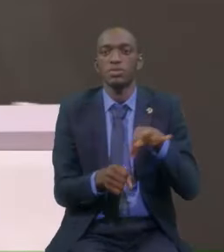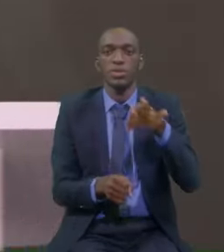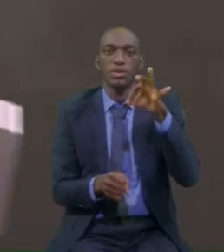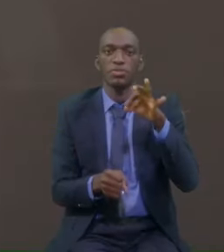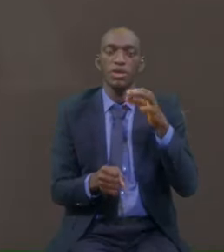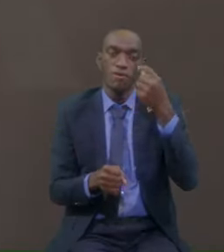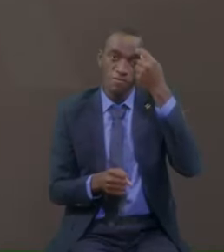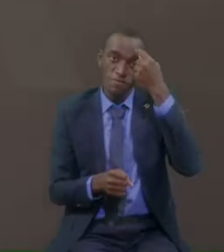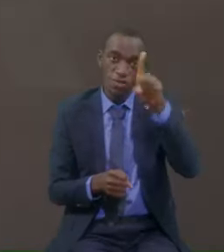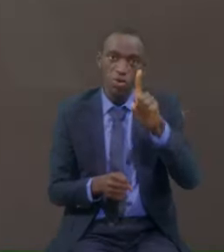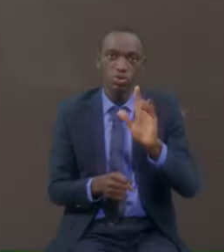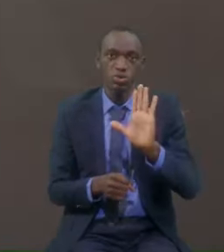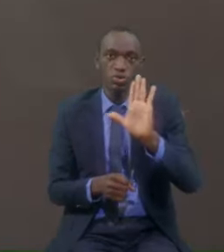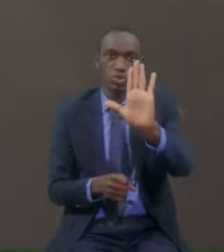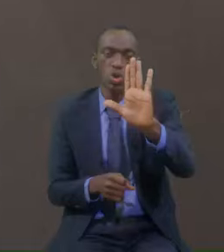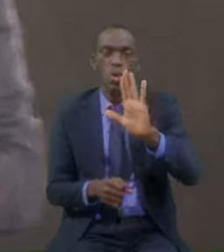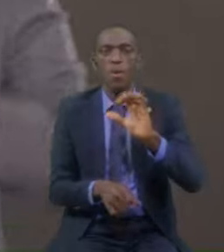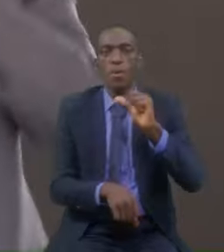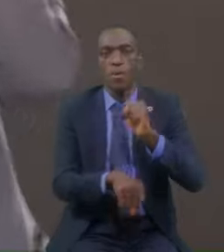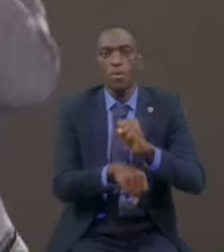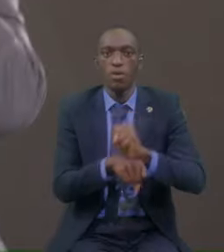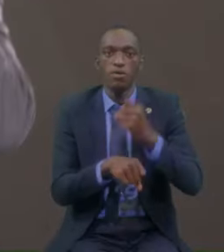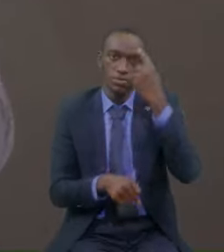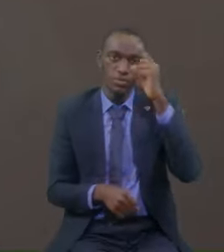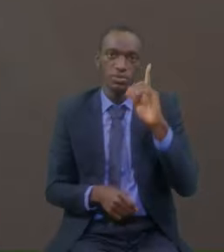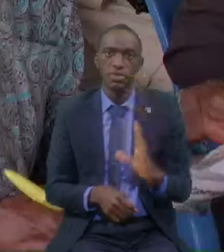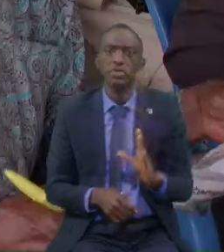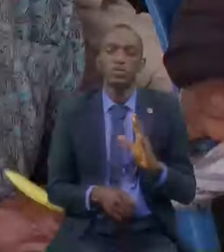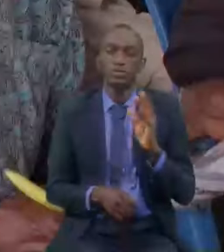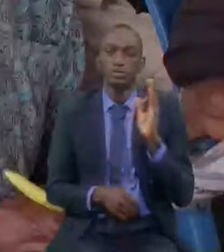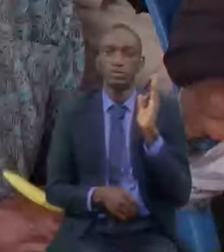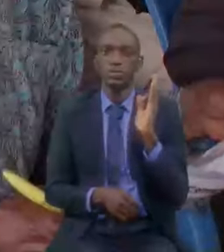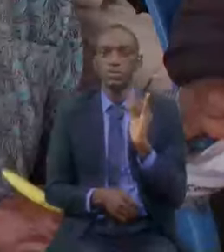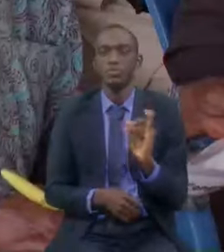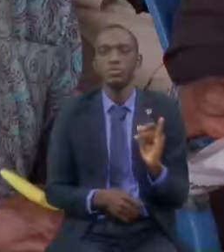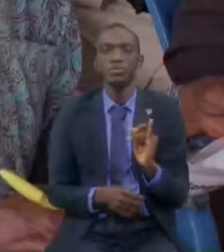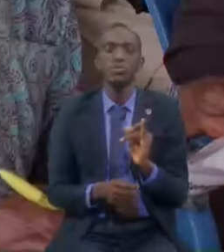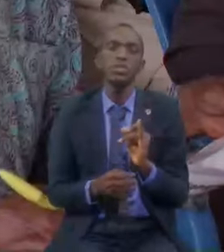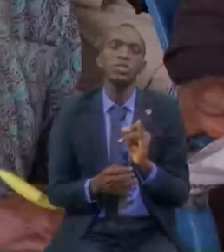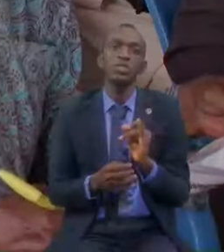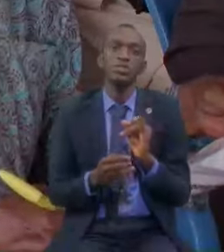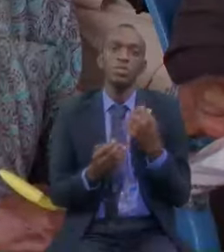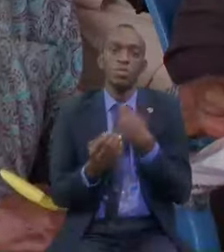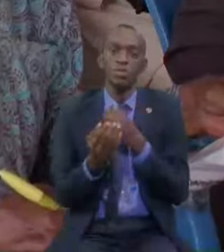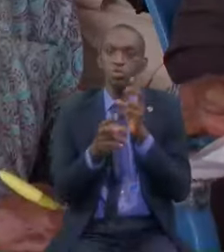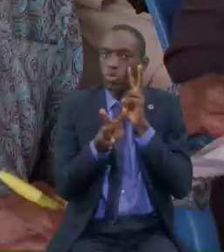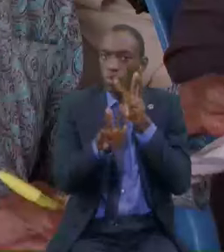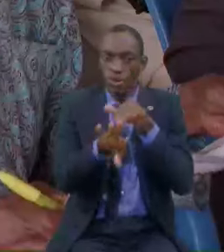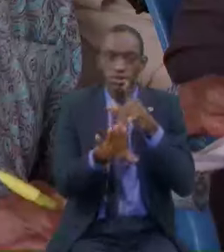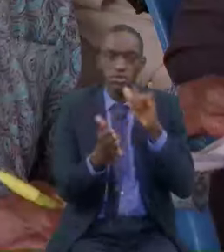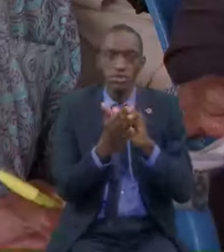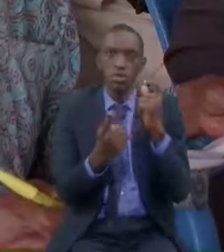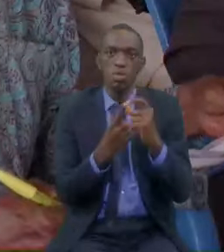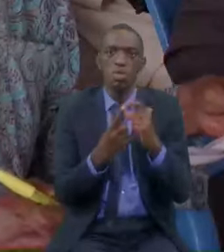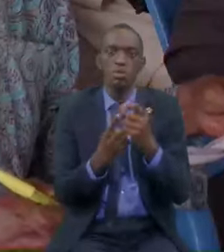your ministry. We're looking at that word wait, the command to wait, the